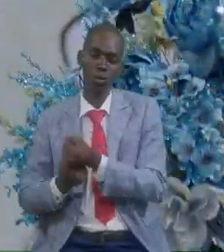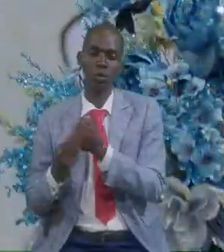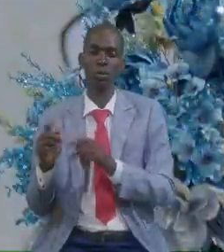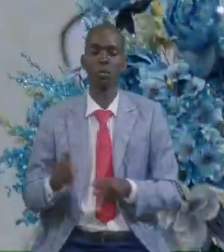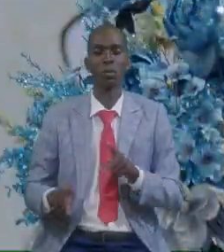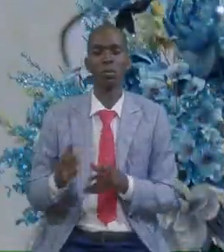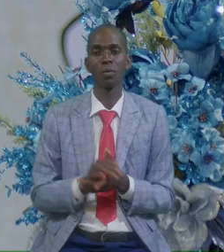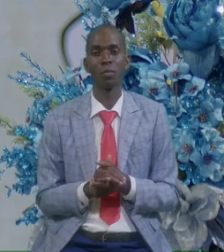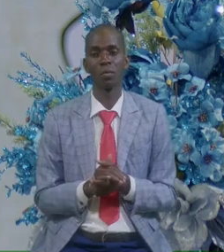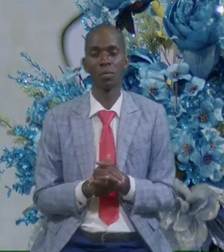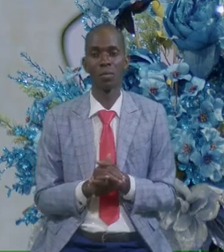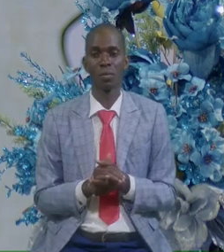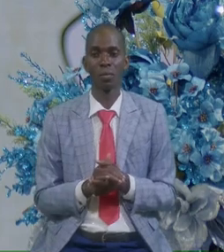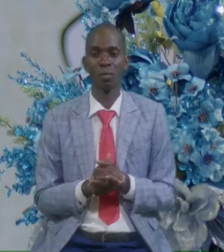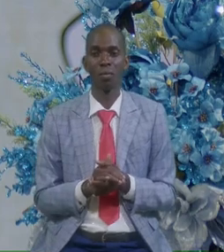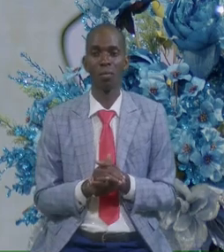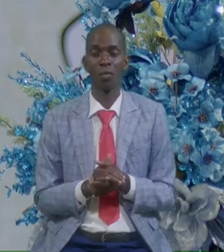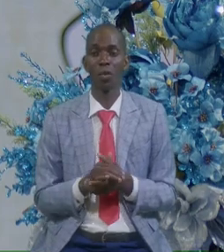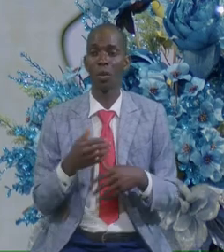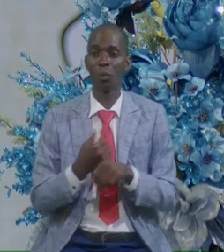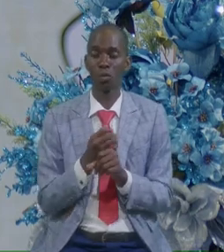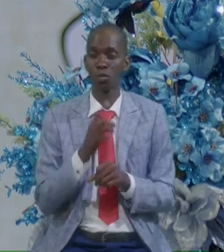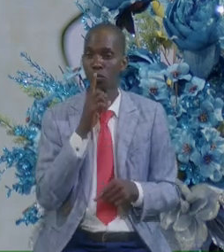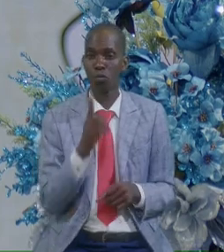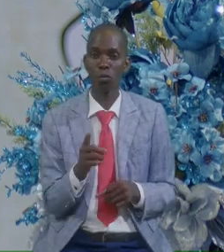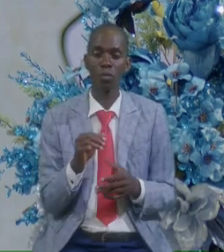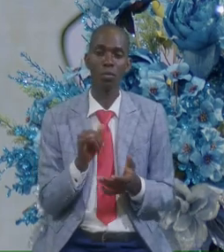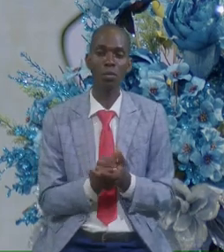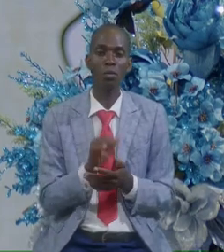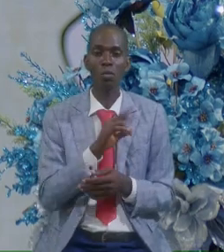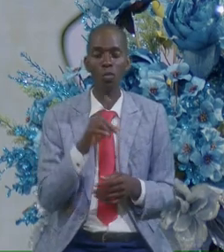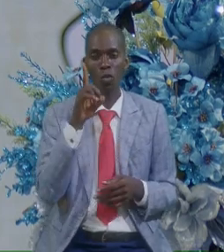Let's ensure that nobody is left out.